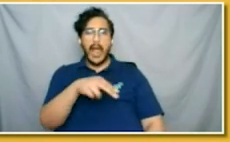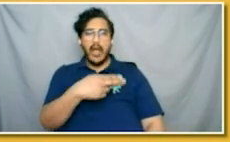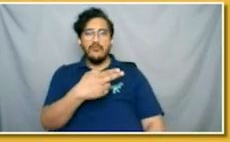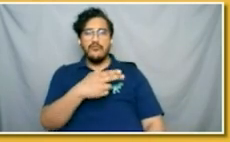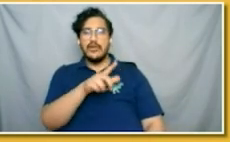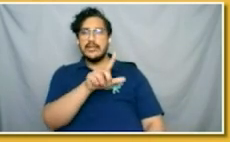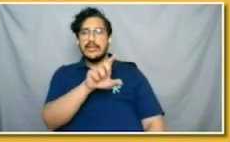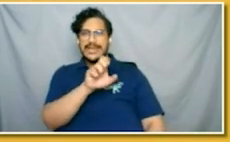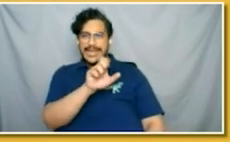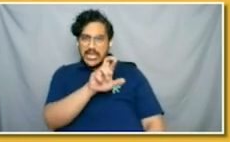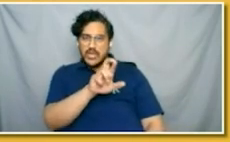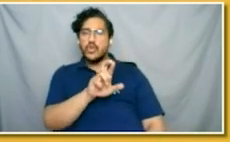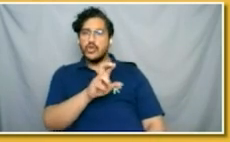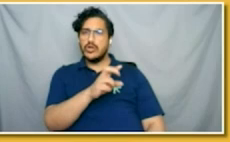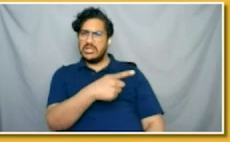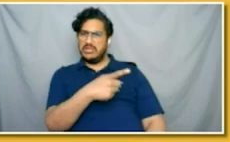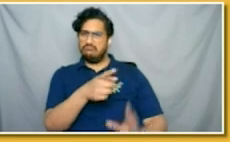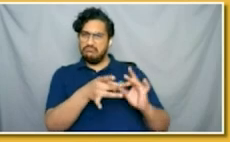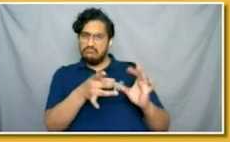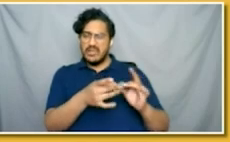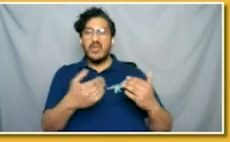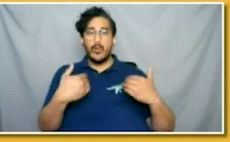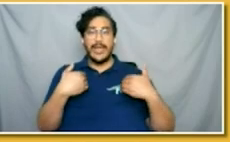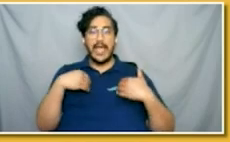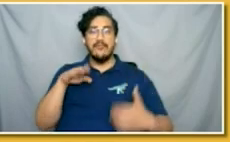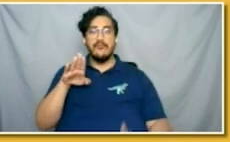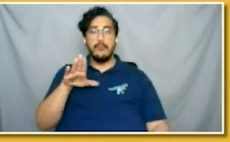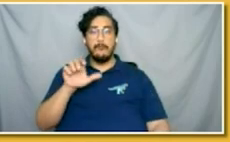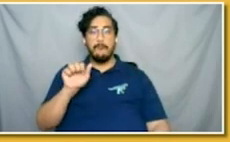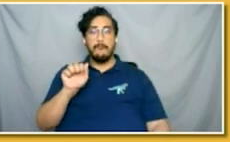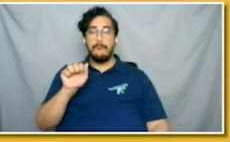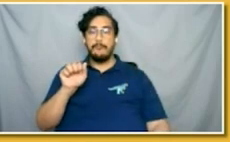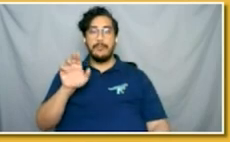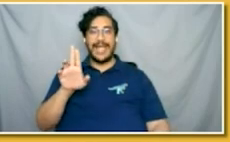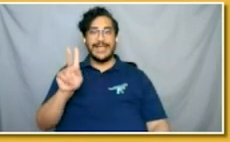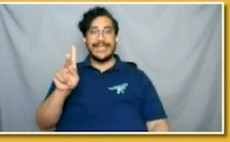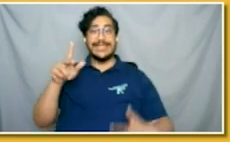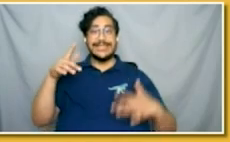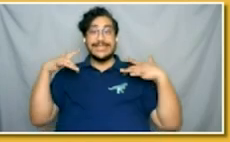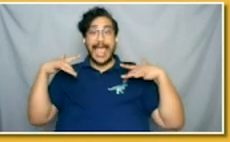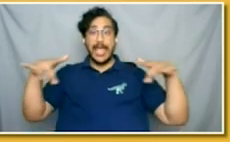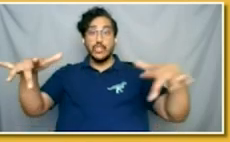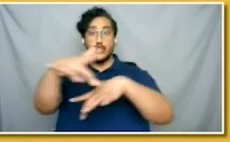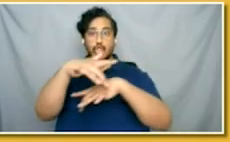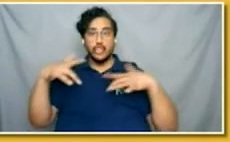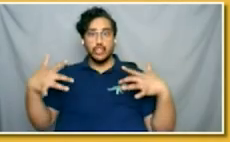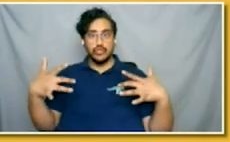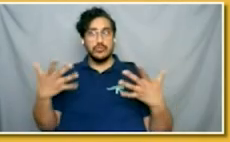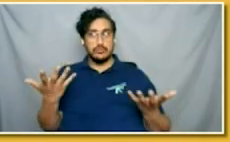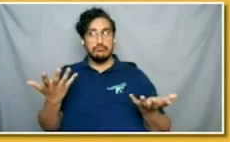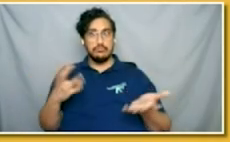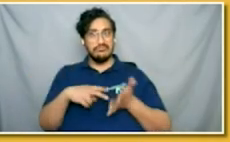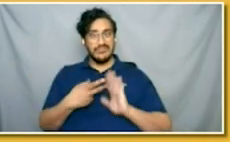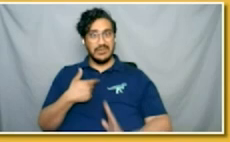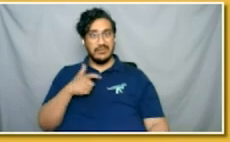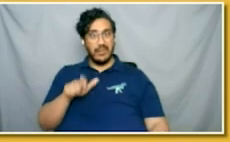so, you know, there's a need for it. But there's also a lot of people like myself and others who I'm sure would love a public